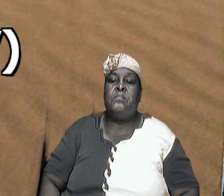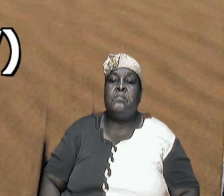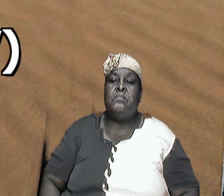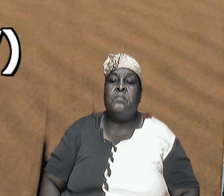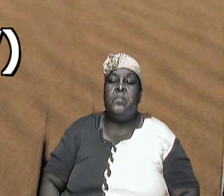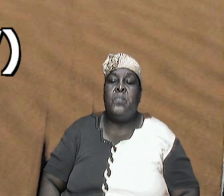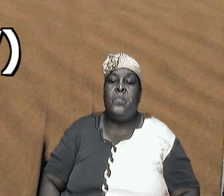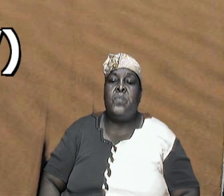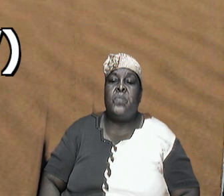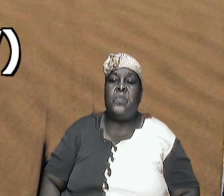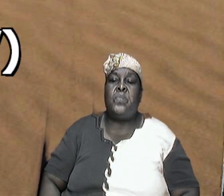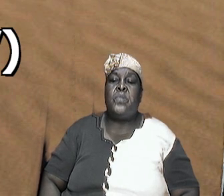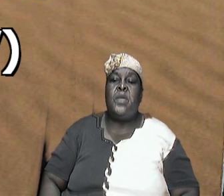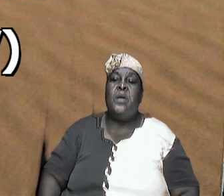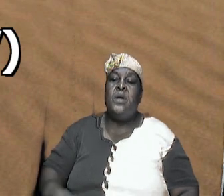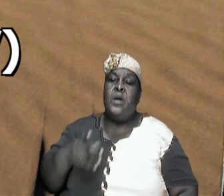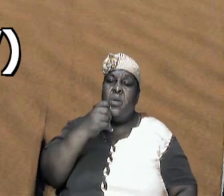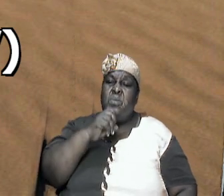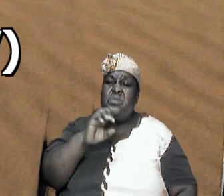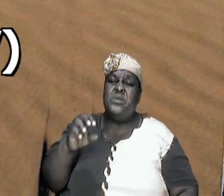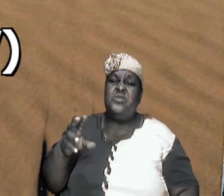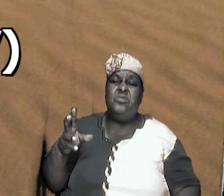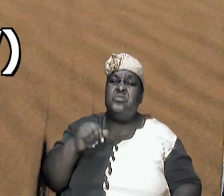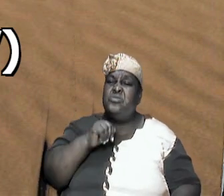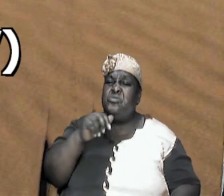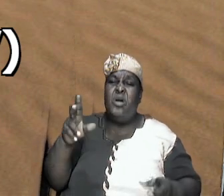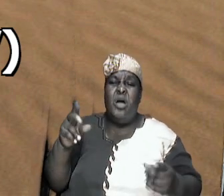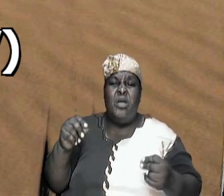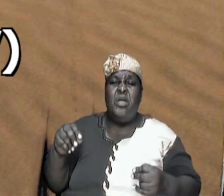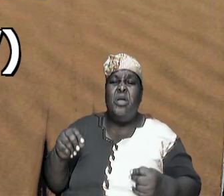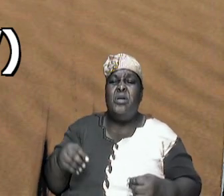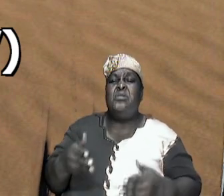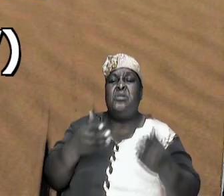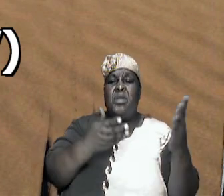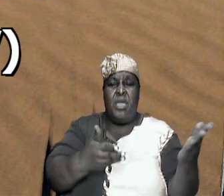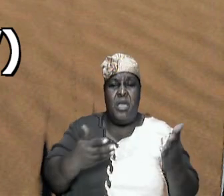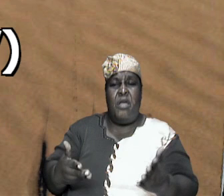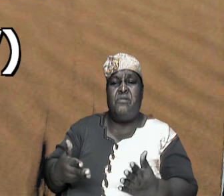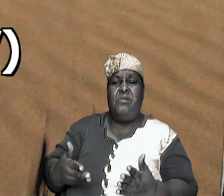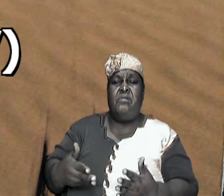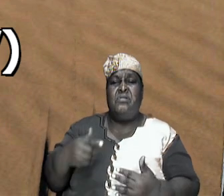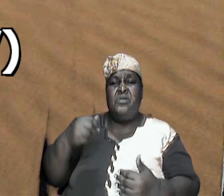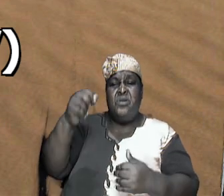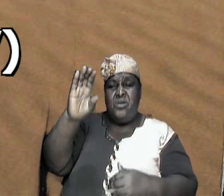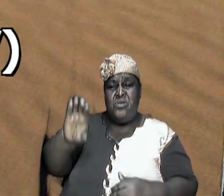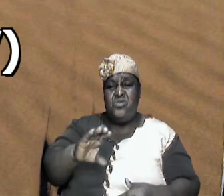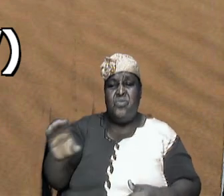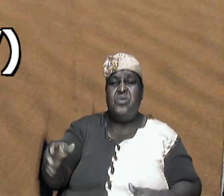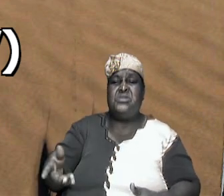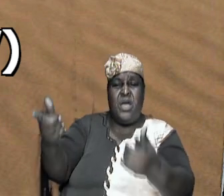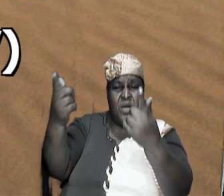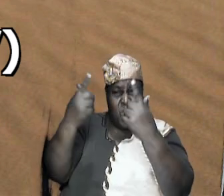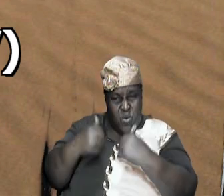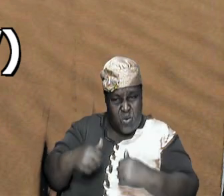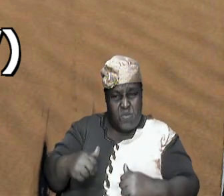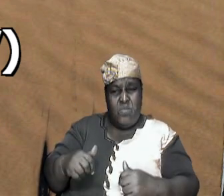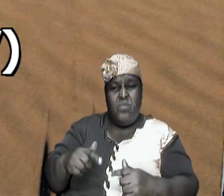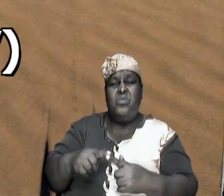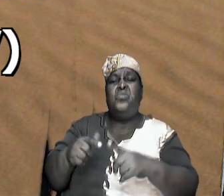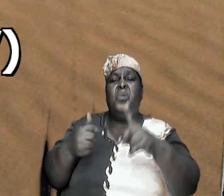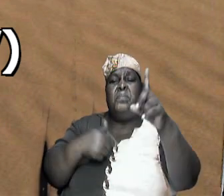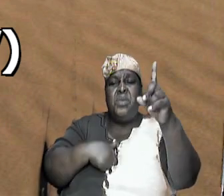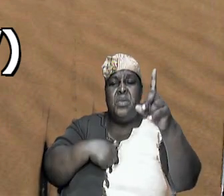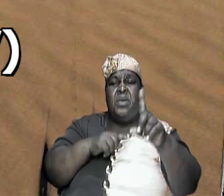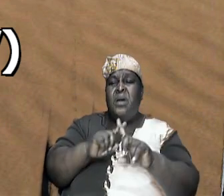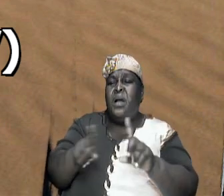Luke 14, verse 27 said, and whosoever does not bear his cross and come after me cannot